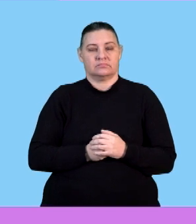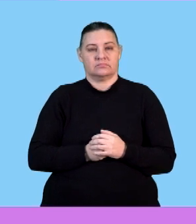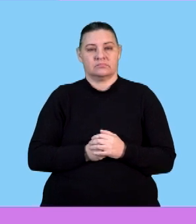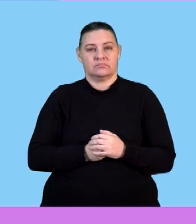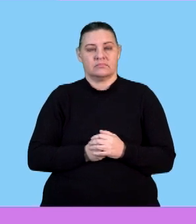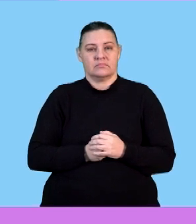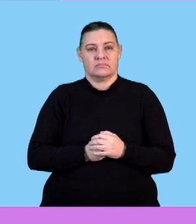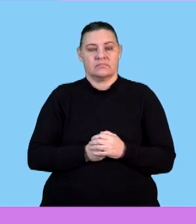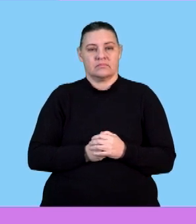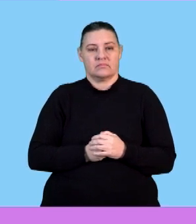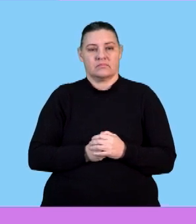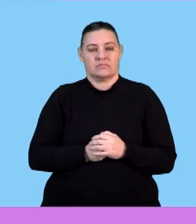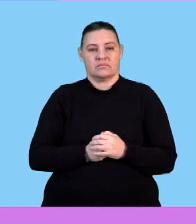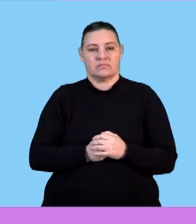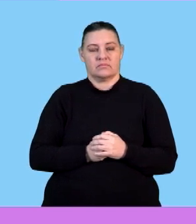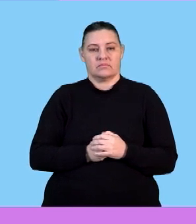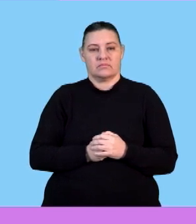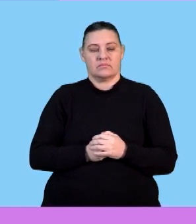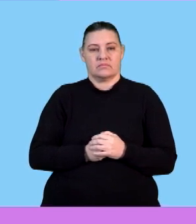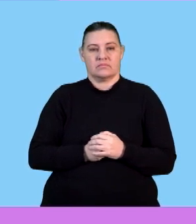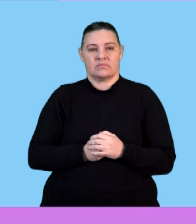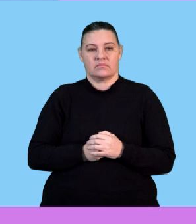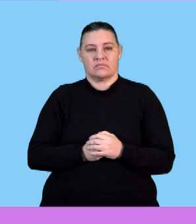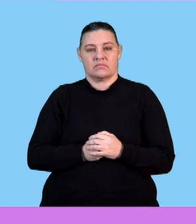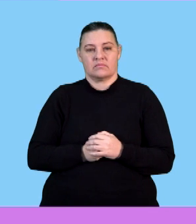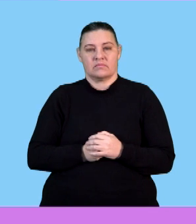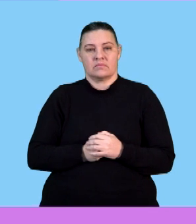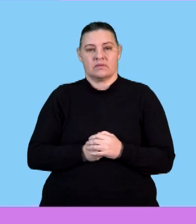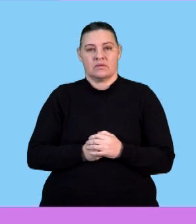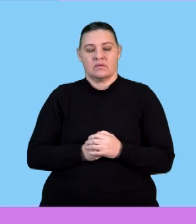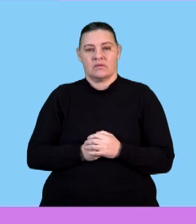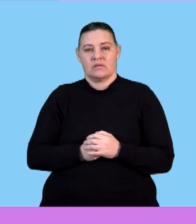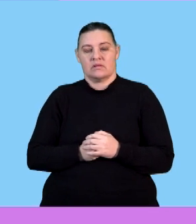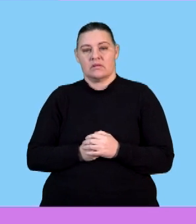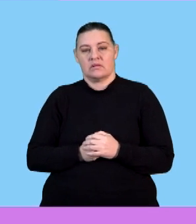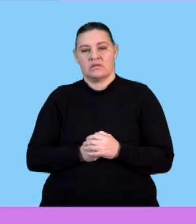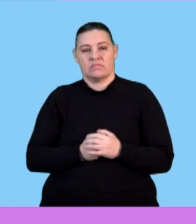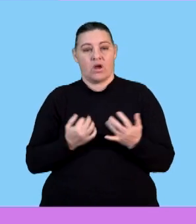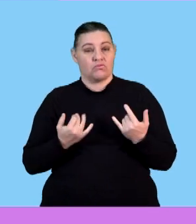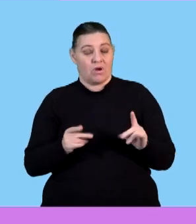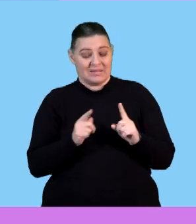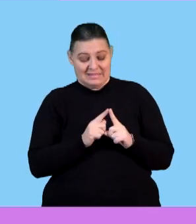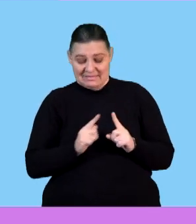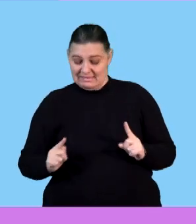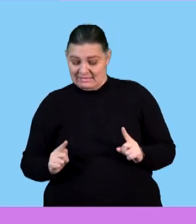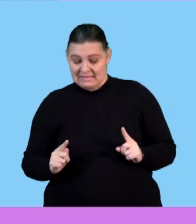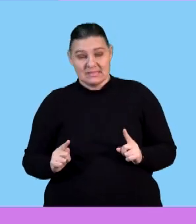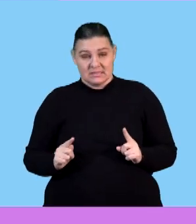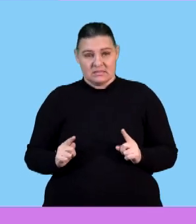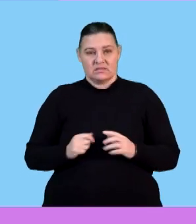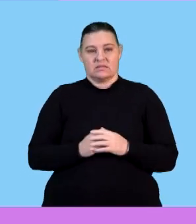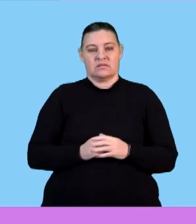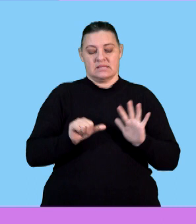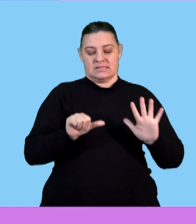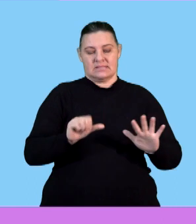oh, a bit too much. Okay, from there to there, because that's the grass part. All right, and I got that to